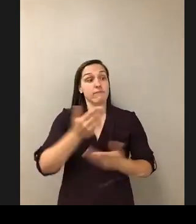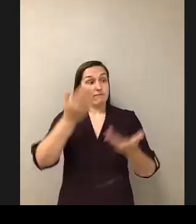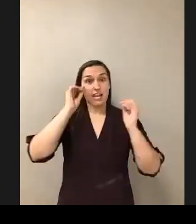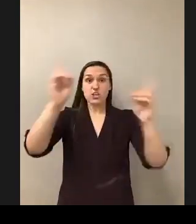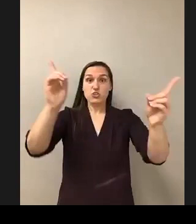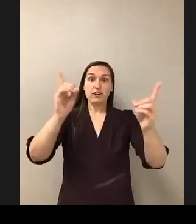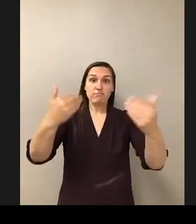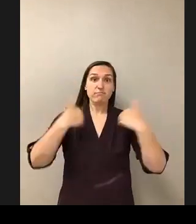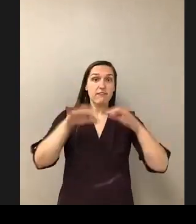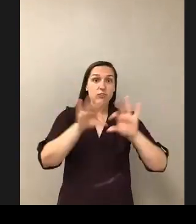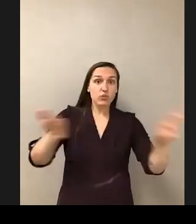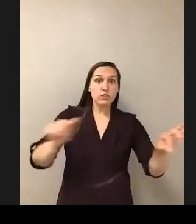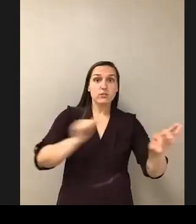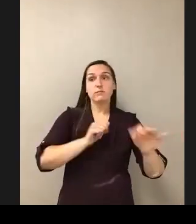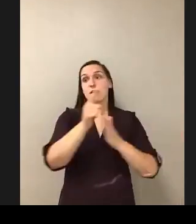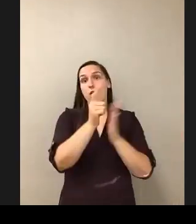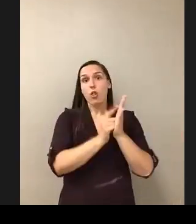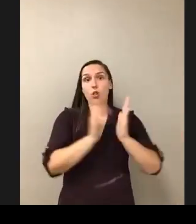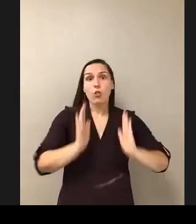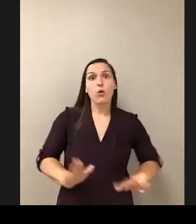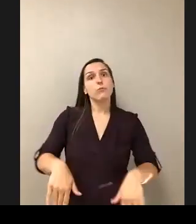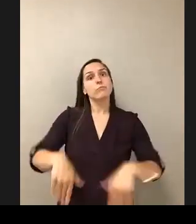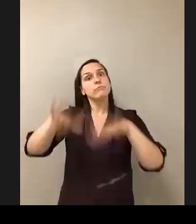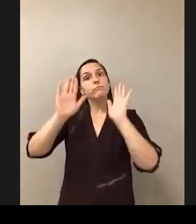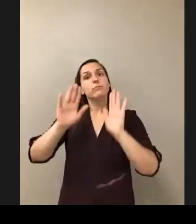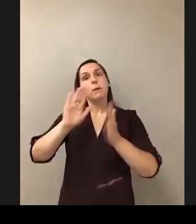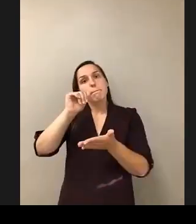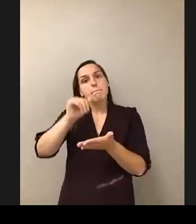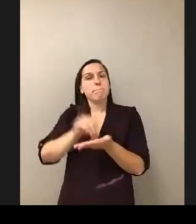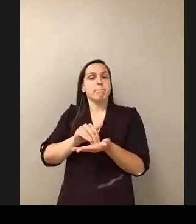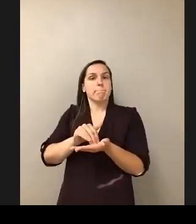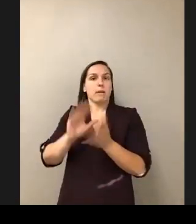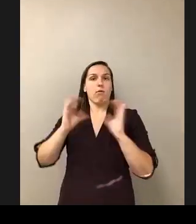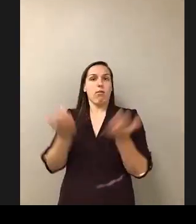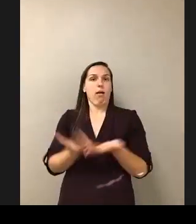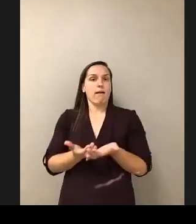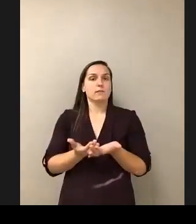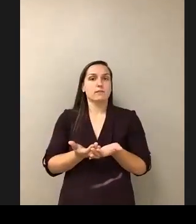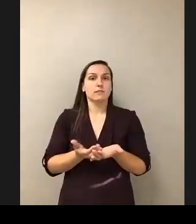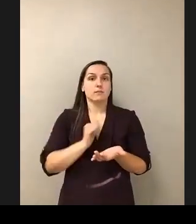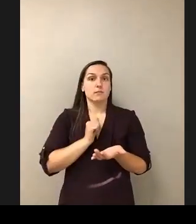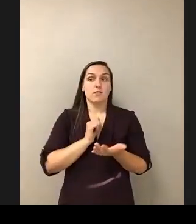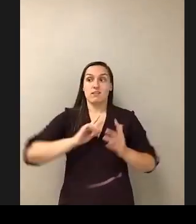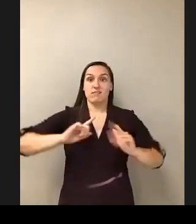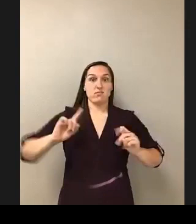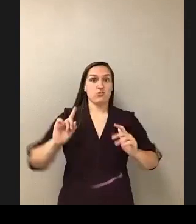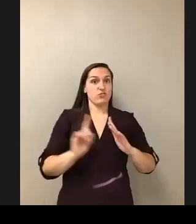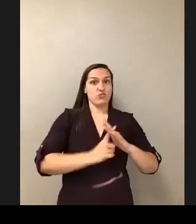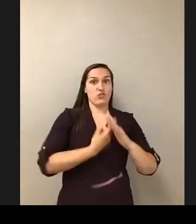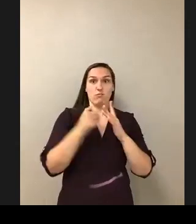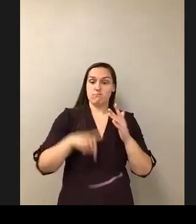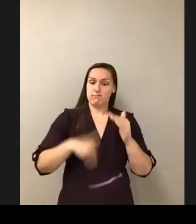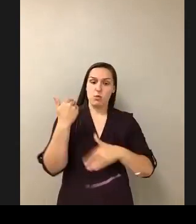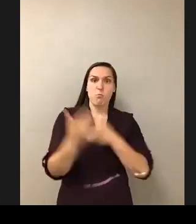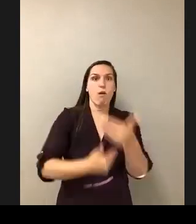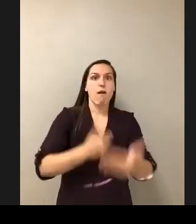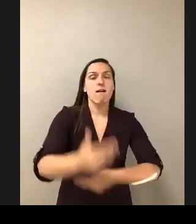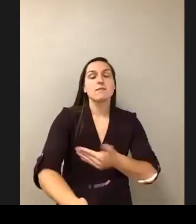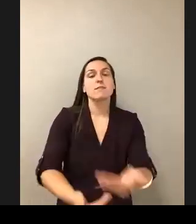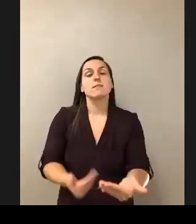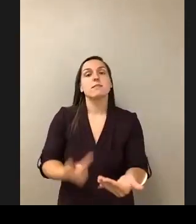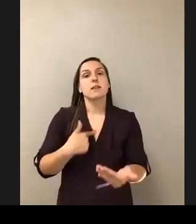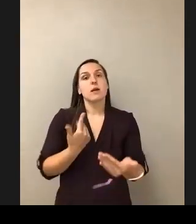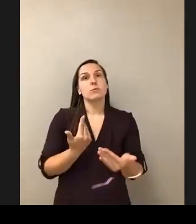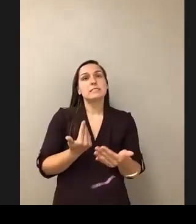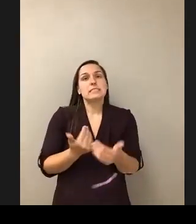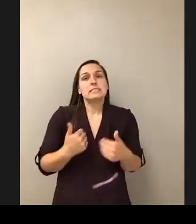someone that's a lawyer, someone that grew up middle class. And I think that when I first started this journey, when I was a baby